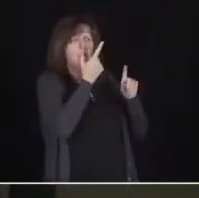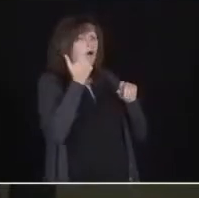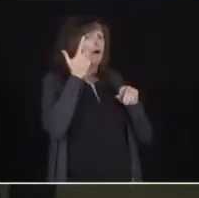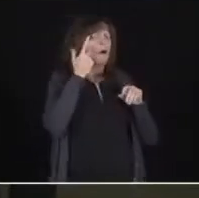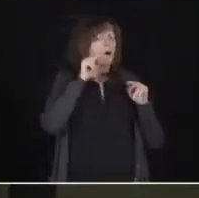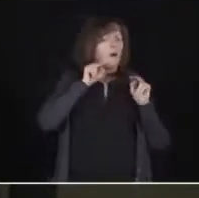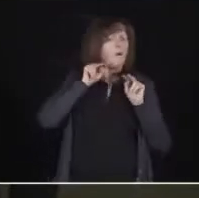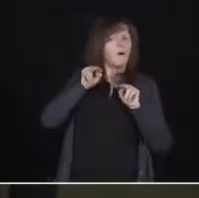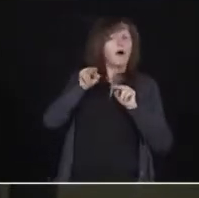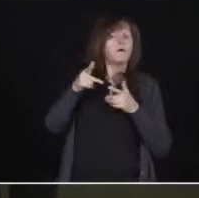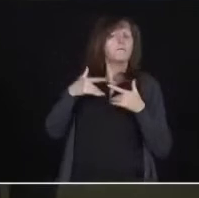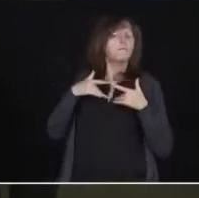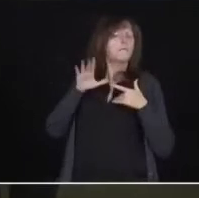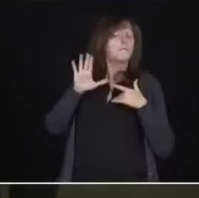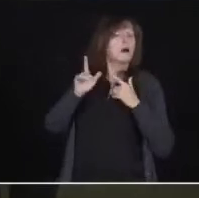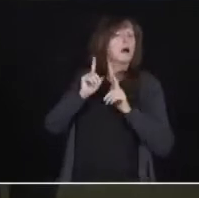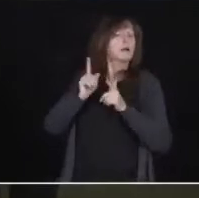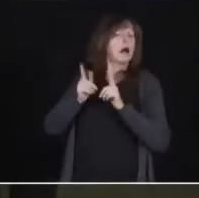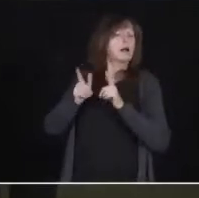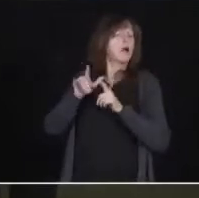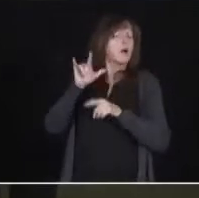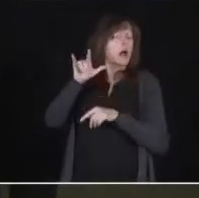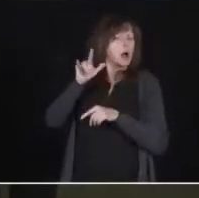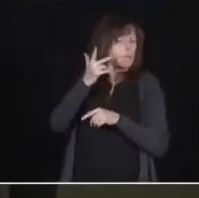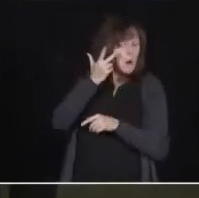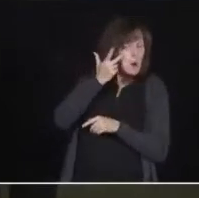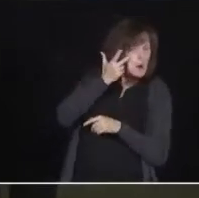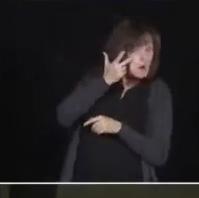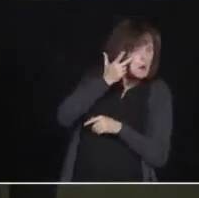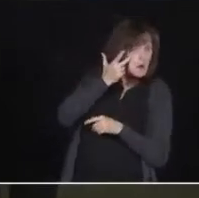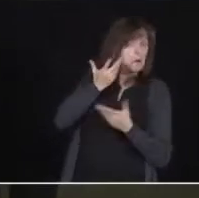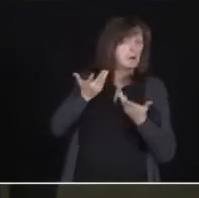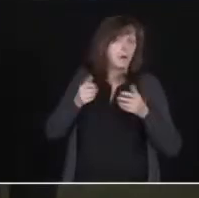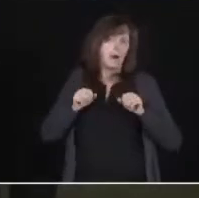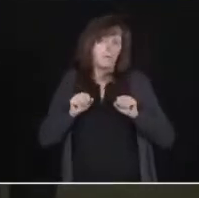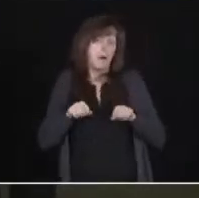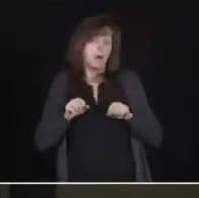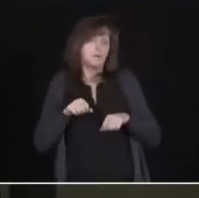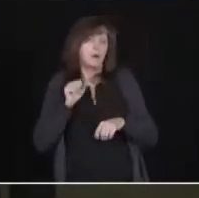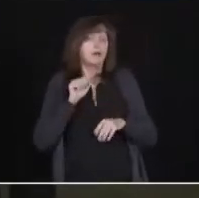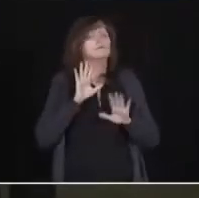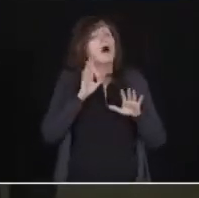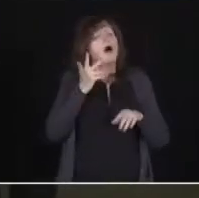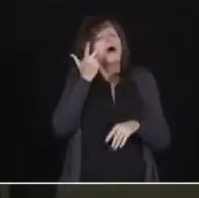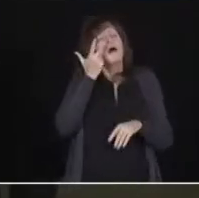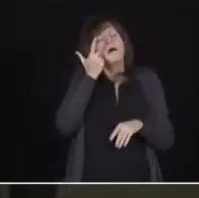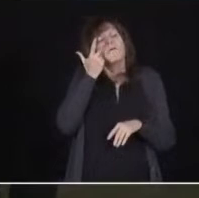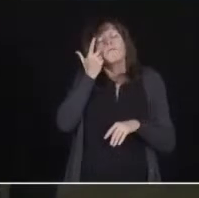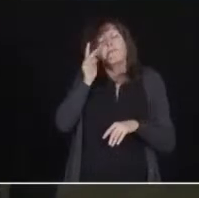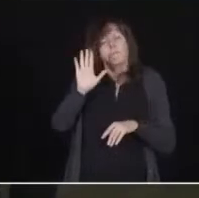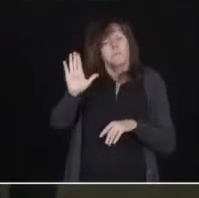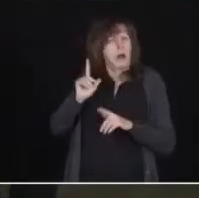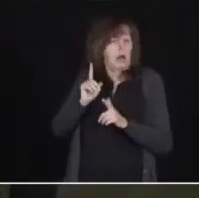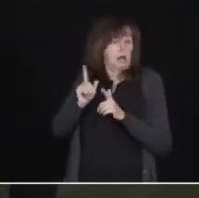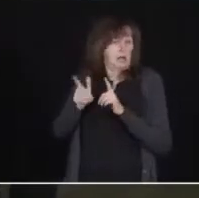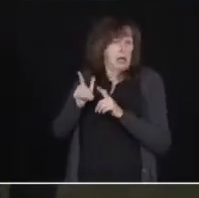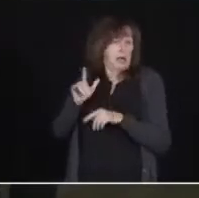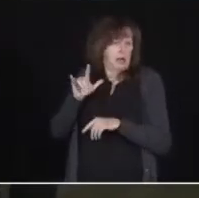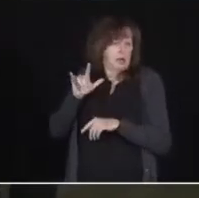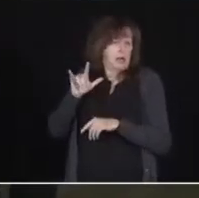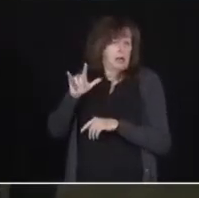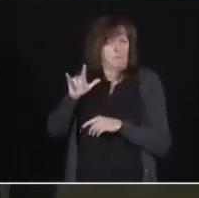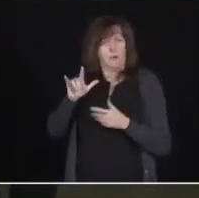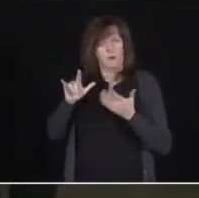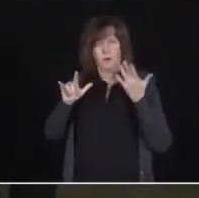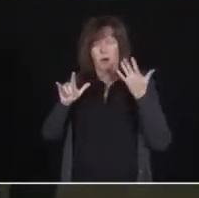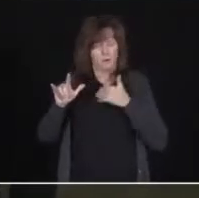and I'd be open to it, but I just first want to see what's happening in Calgary with it, because Toronto is much